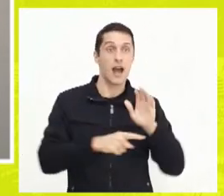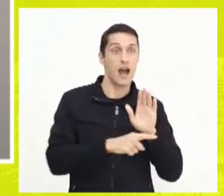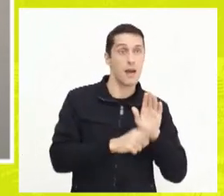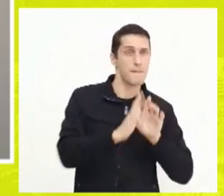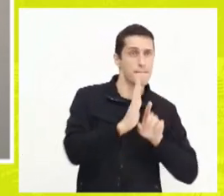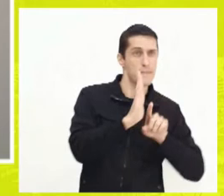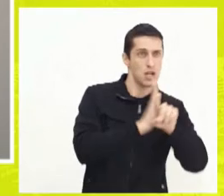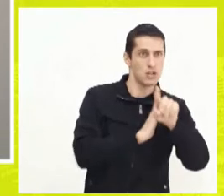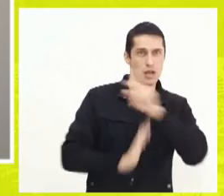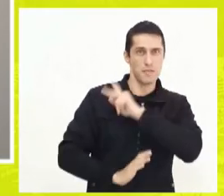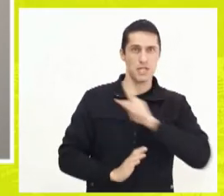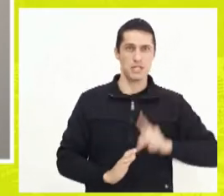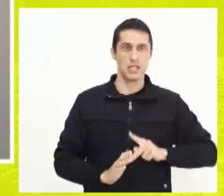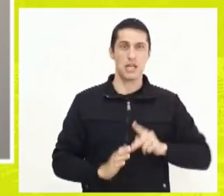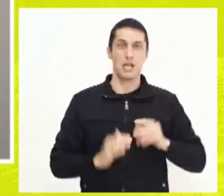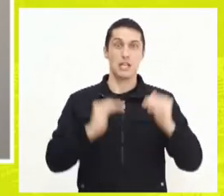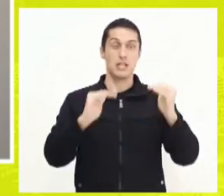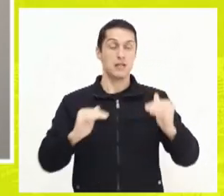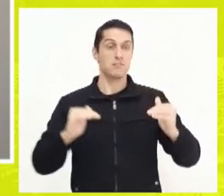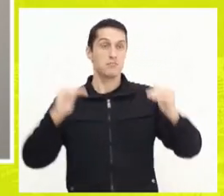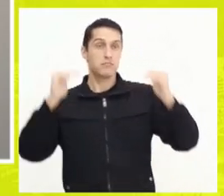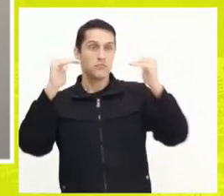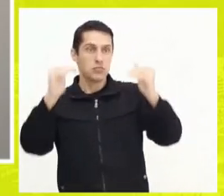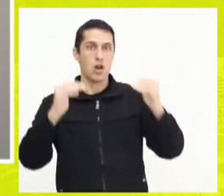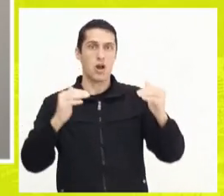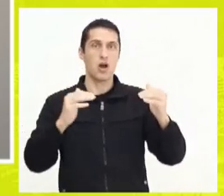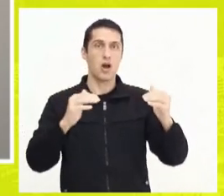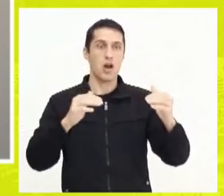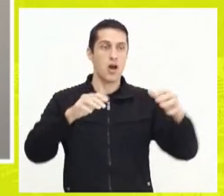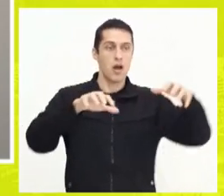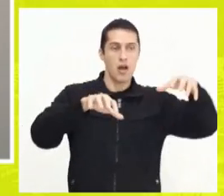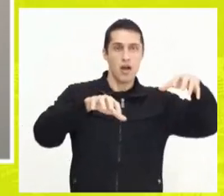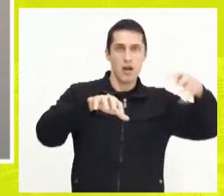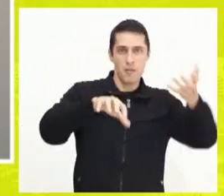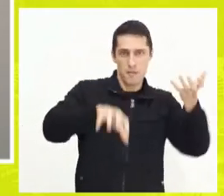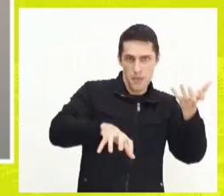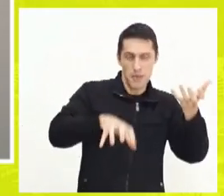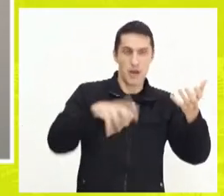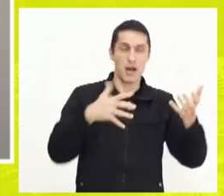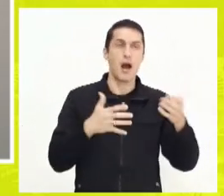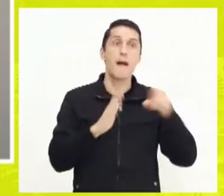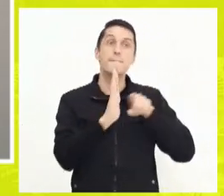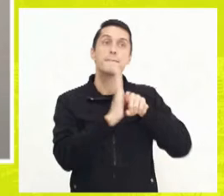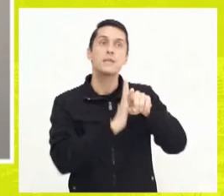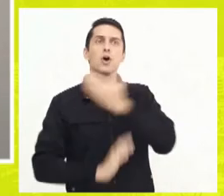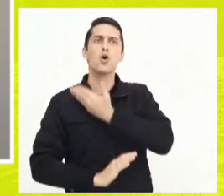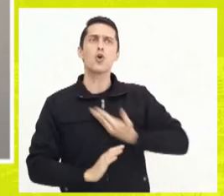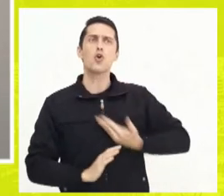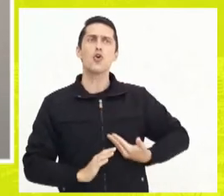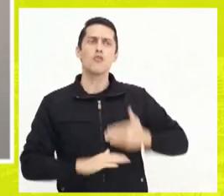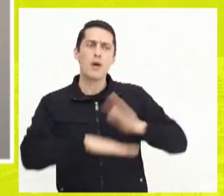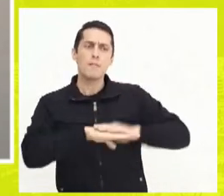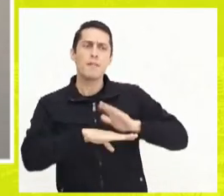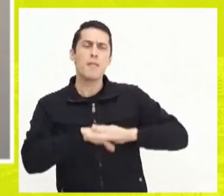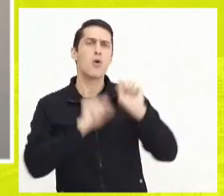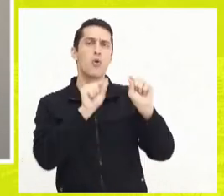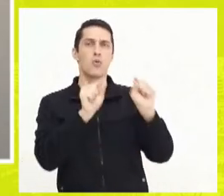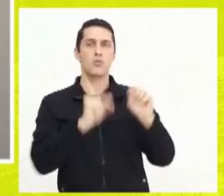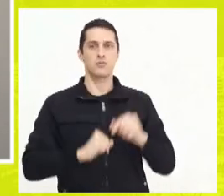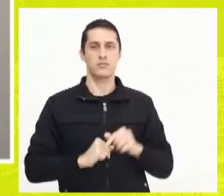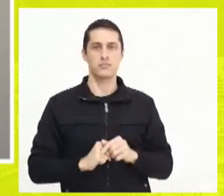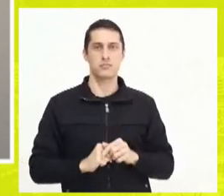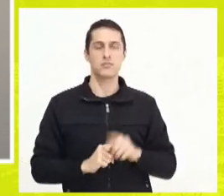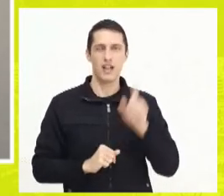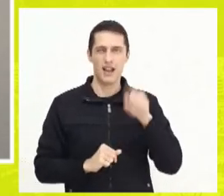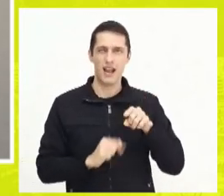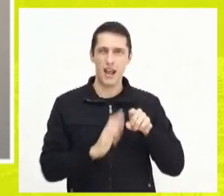president the actions that are being done by the government and in that environment there wasn't